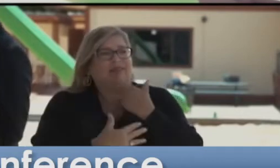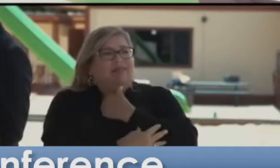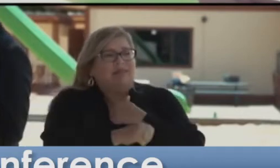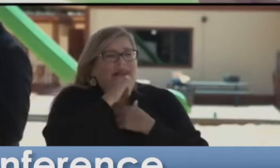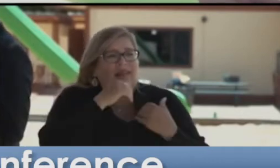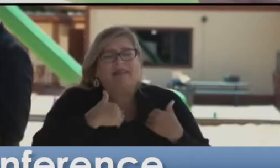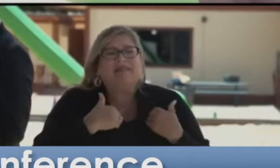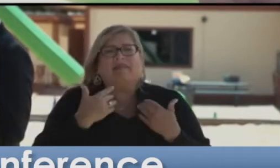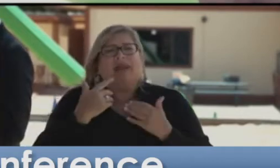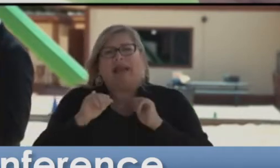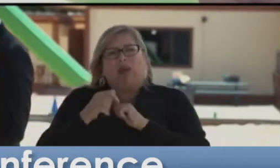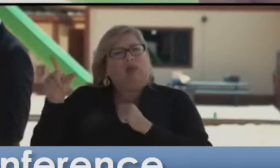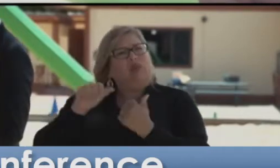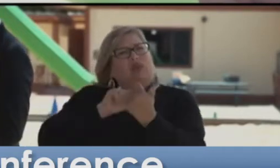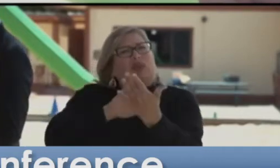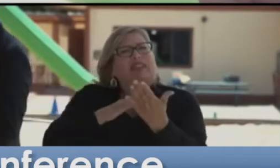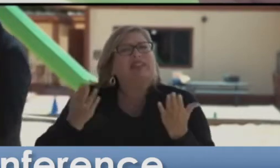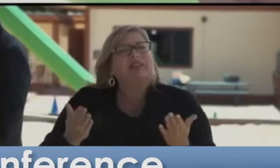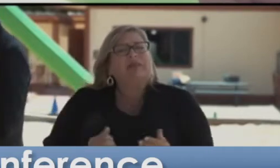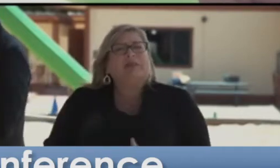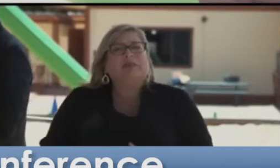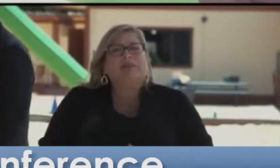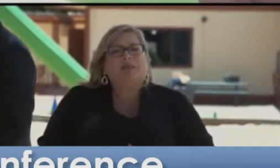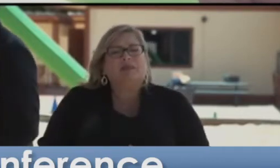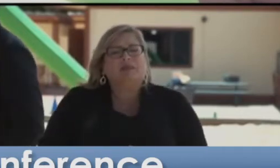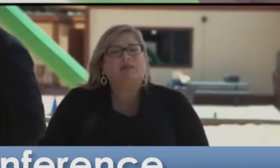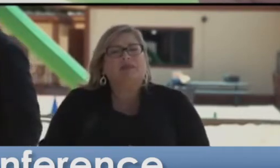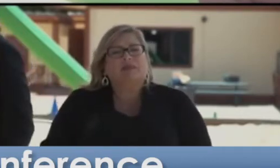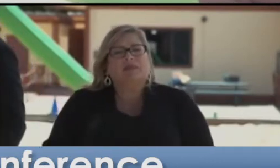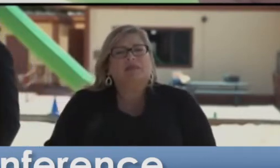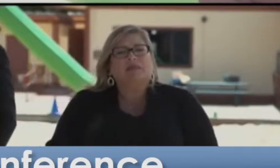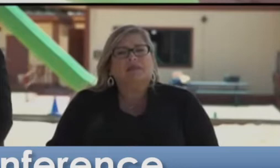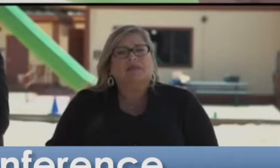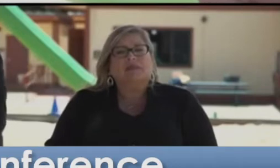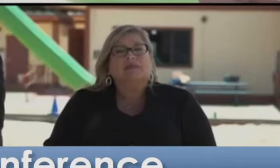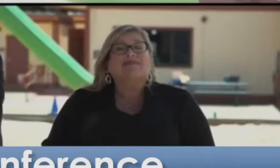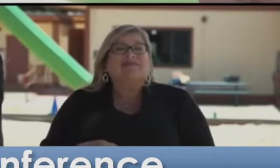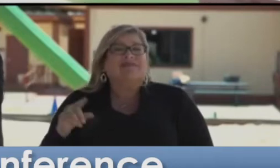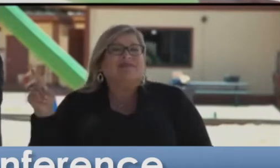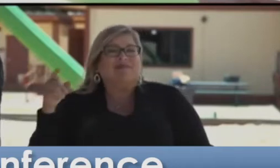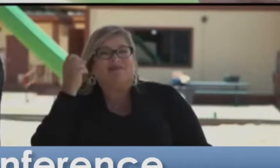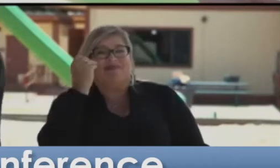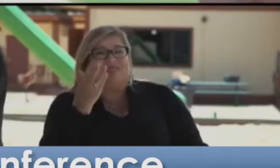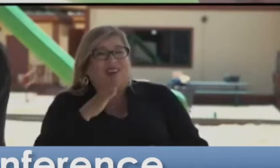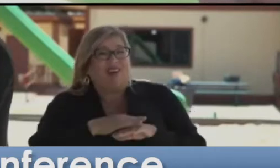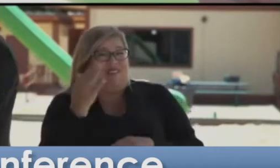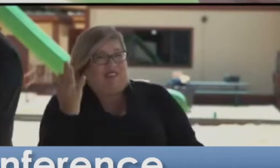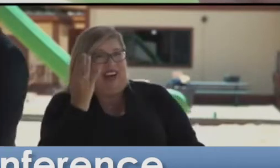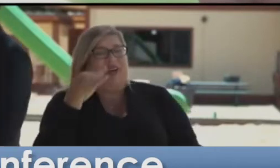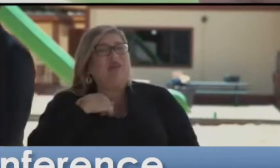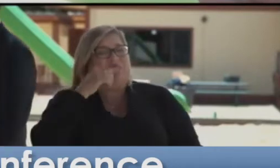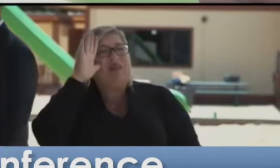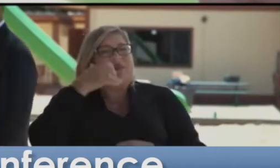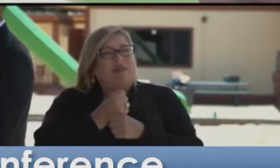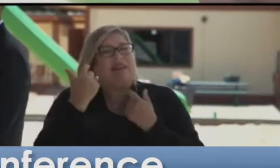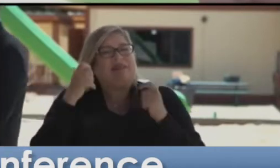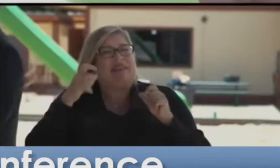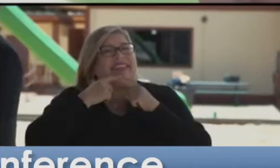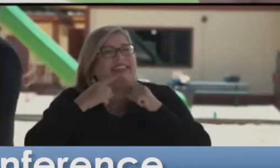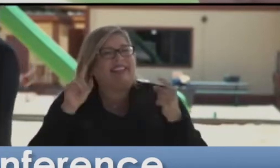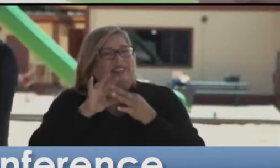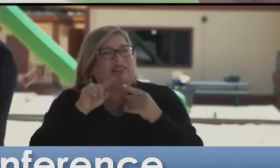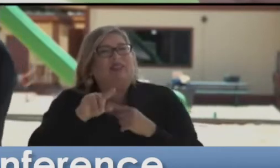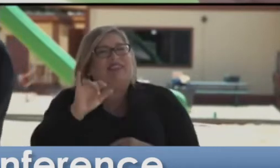and California? Thank you. We are going to be making a rather significant announcement on Friday, and at my